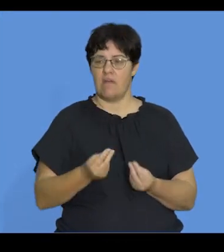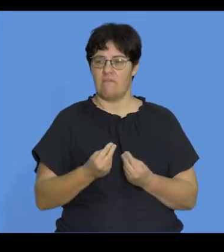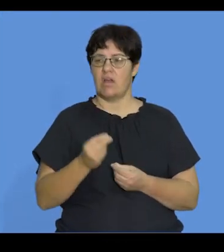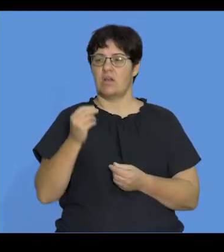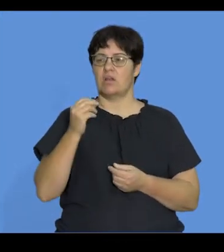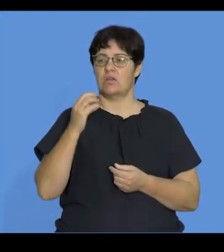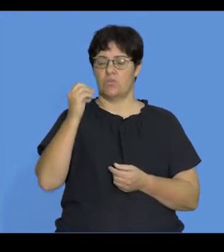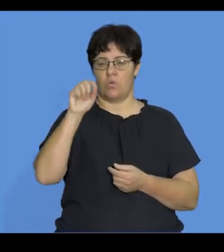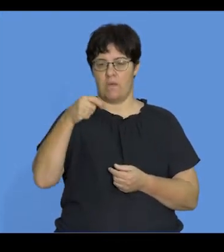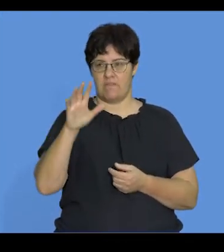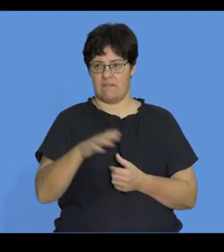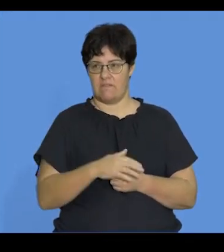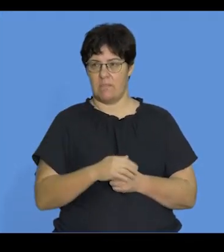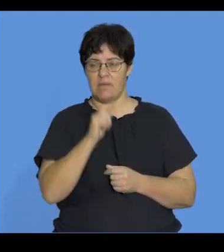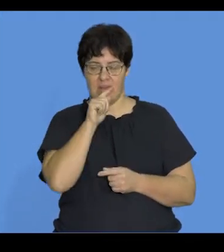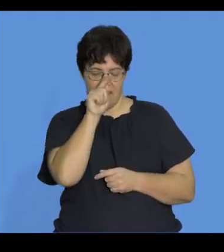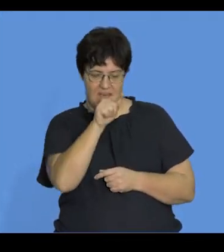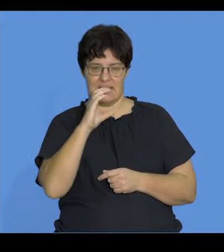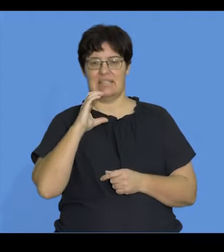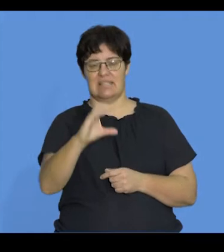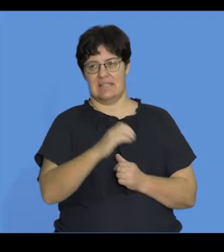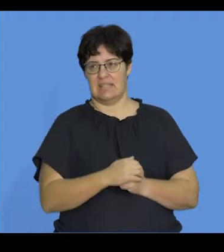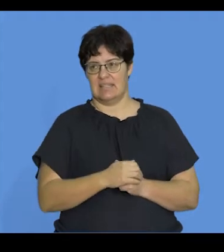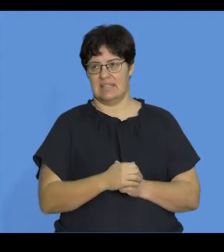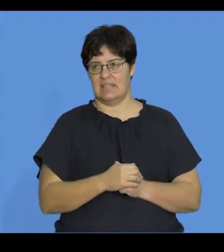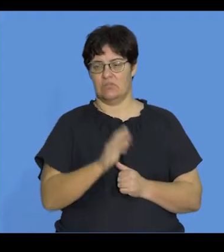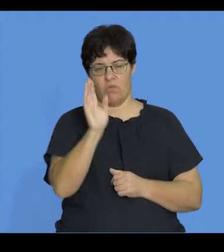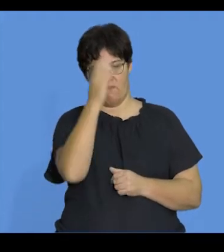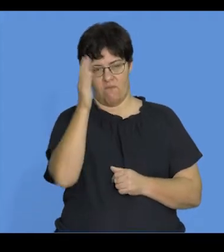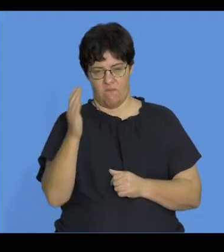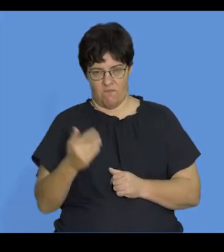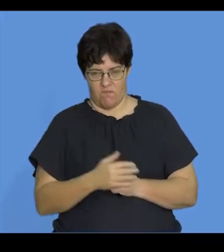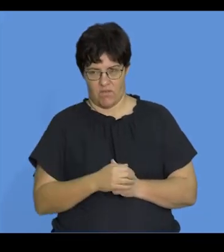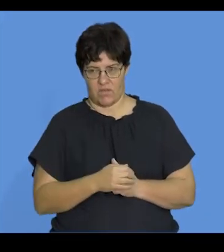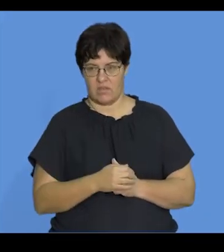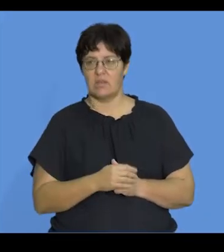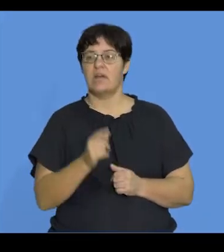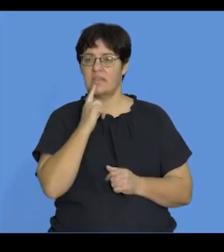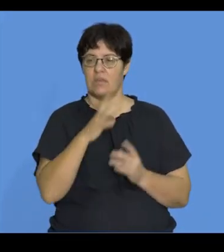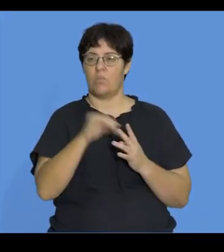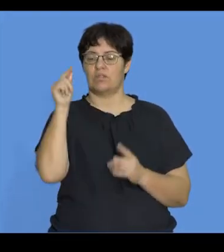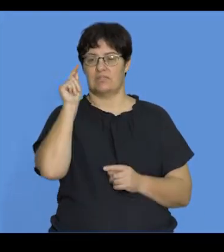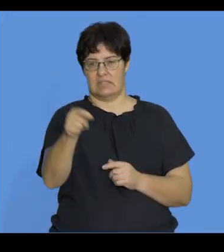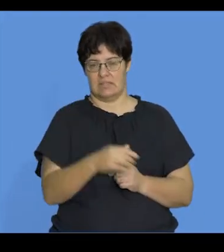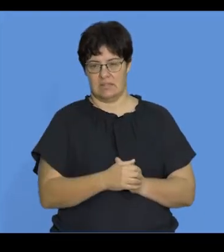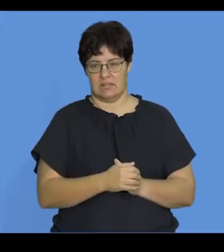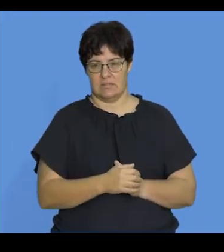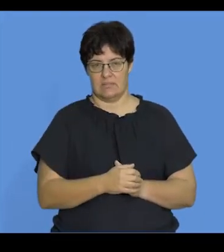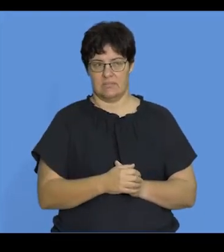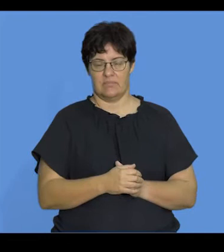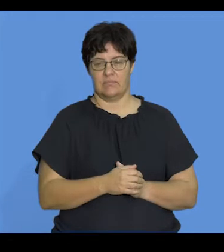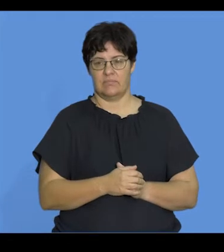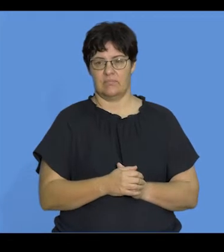with 0.5. So this becomes the correct answer. So these other options are totally out. Then our correct option becomes option